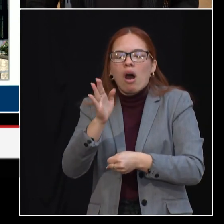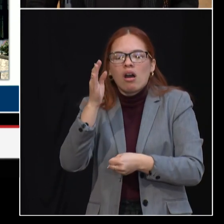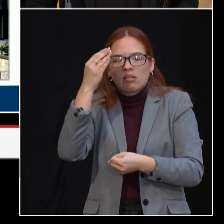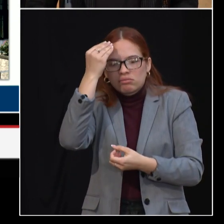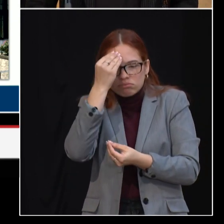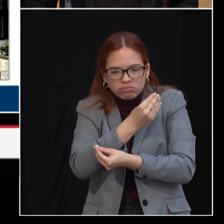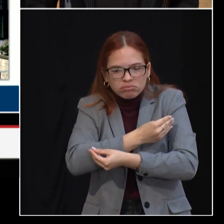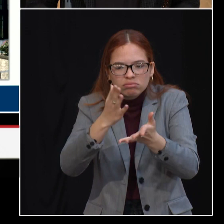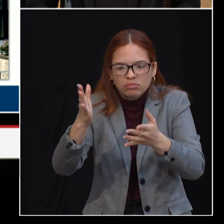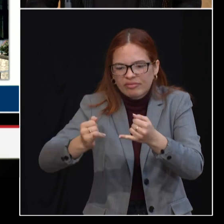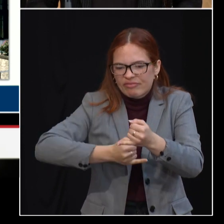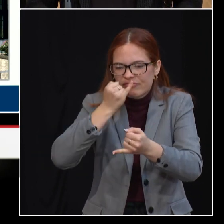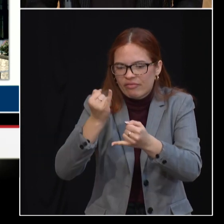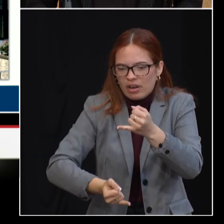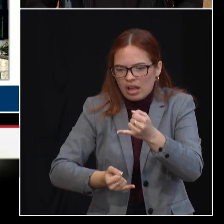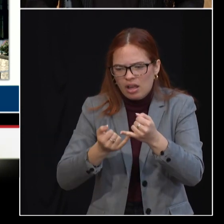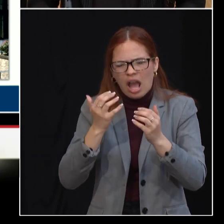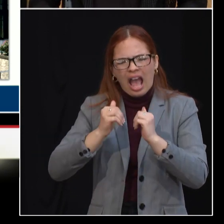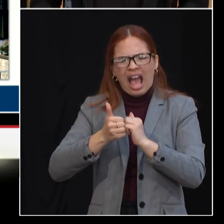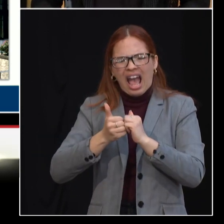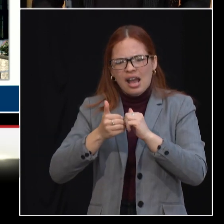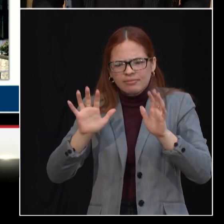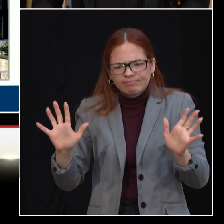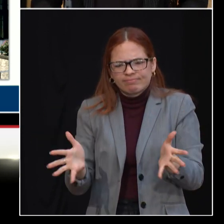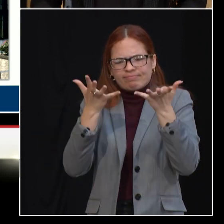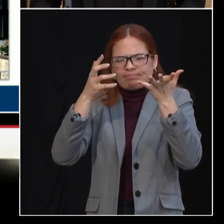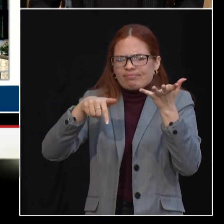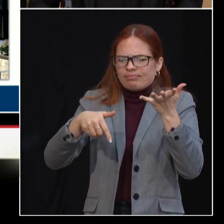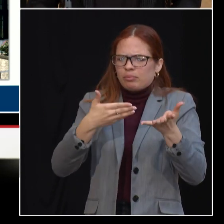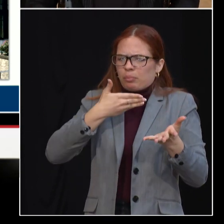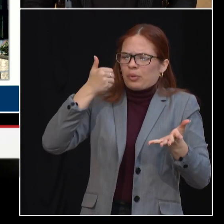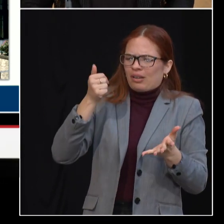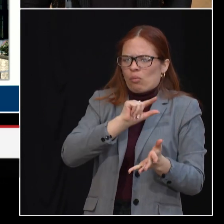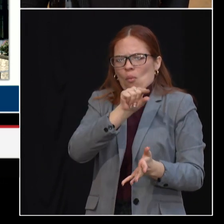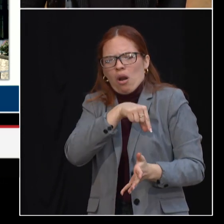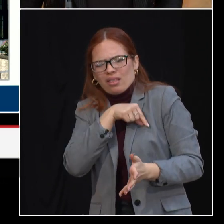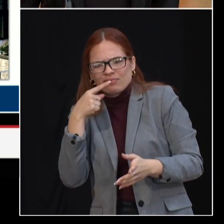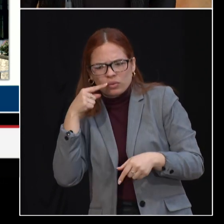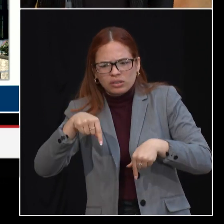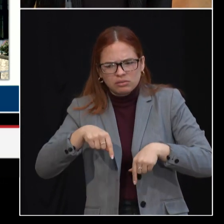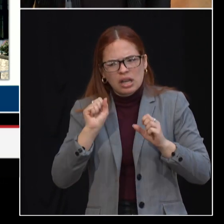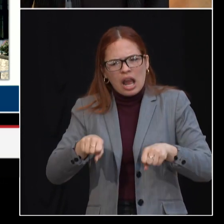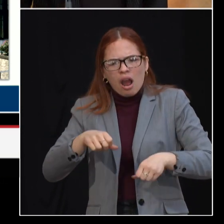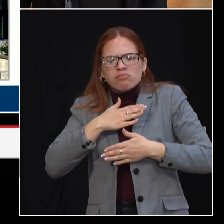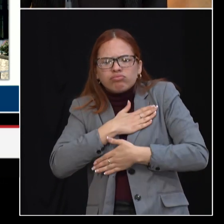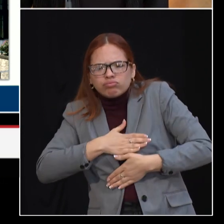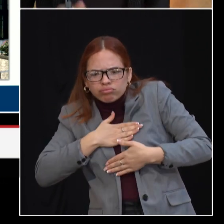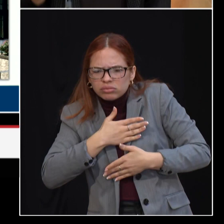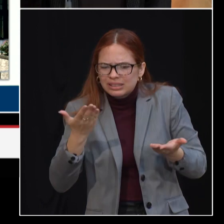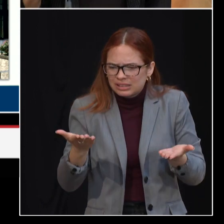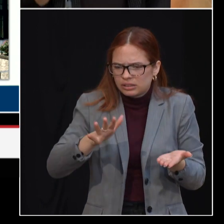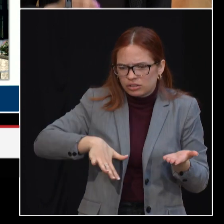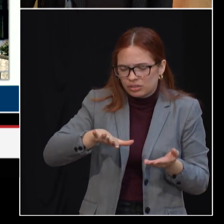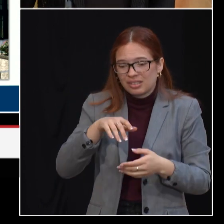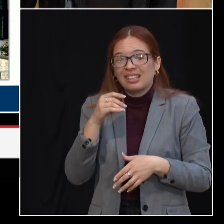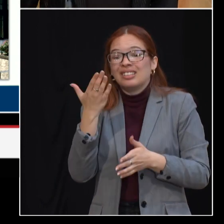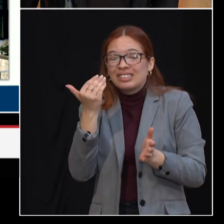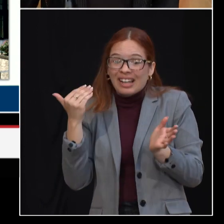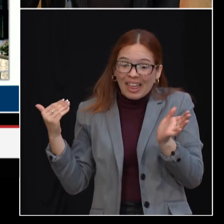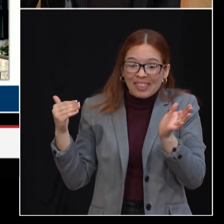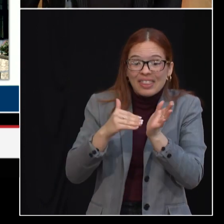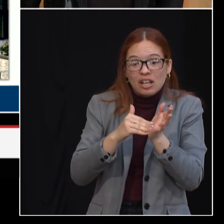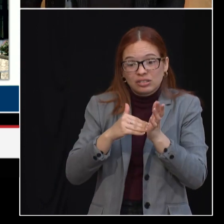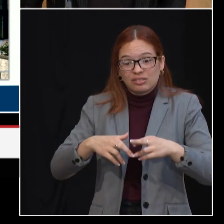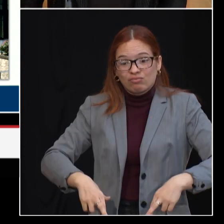shows how we can elevate downtown as a livable place for 15,000 new residents by 2028, one of the key